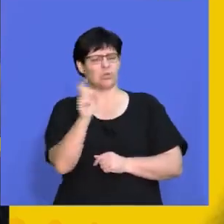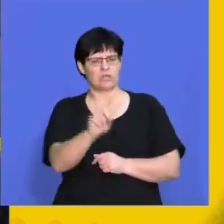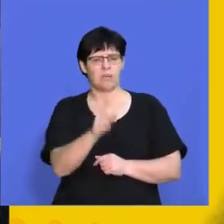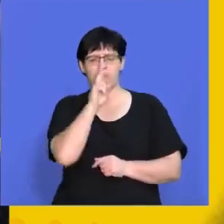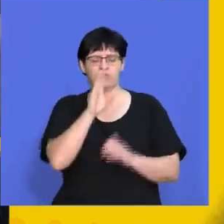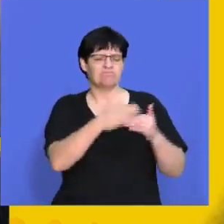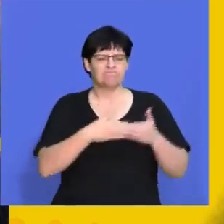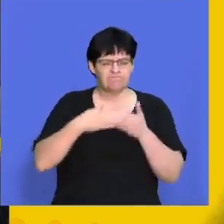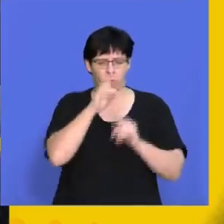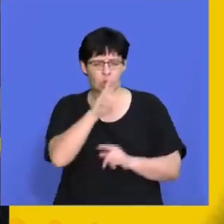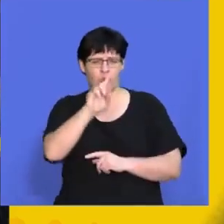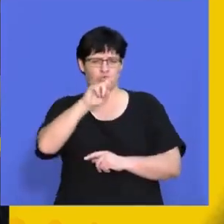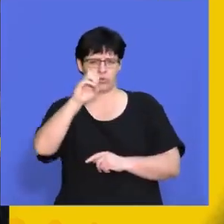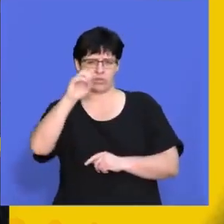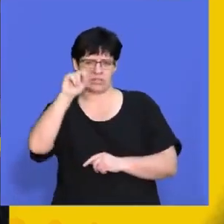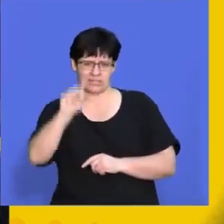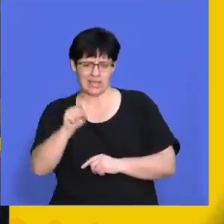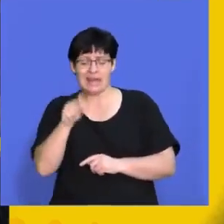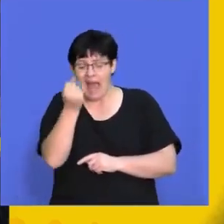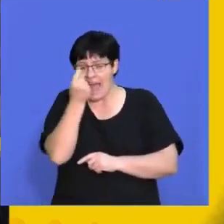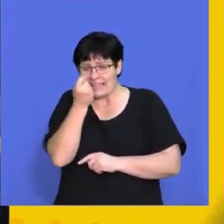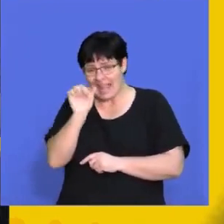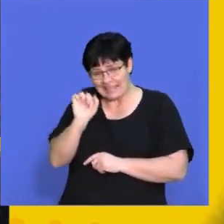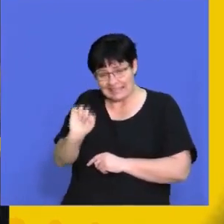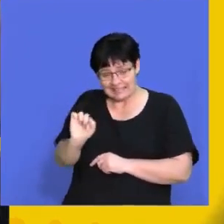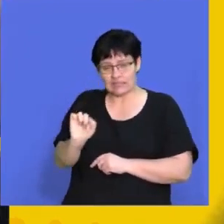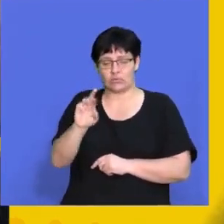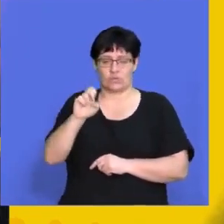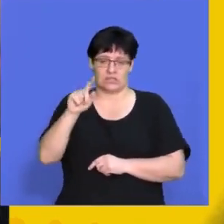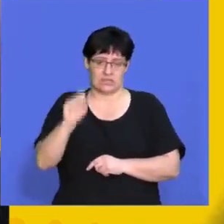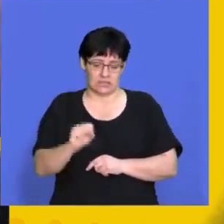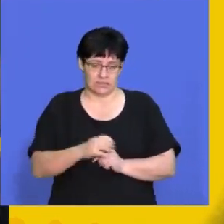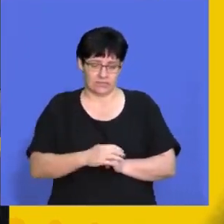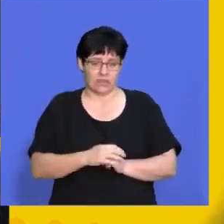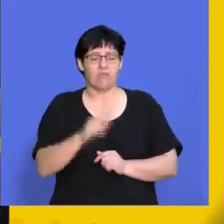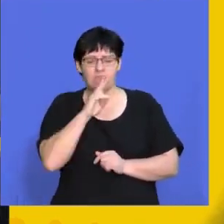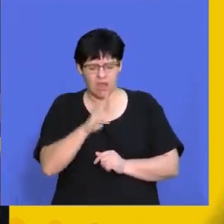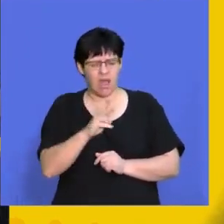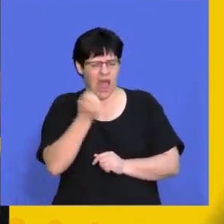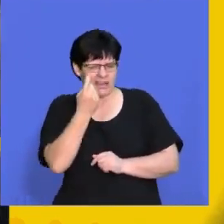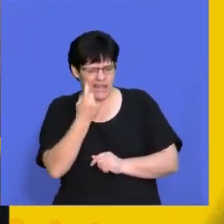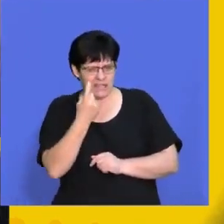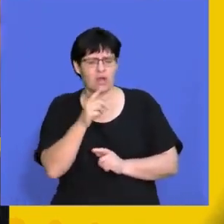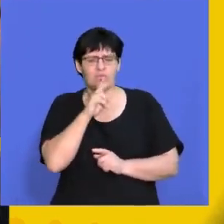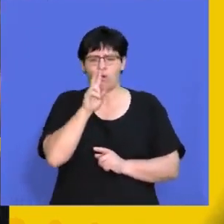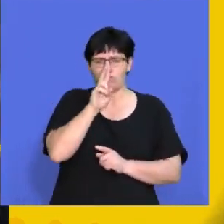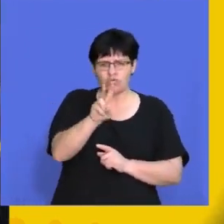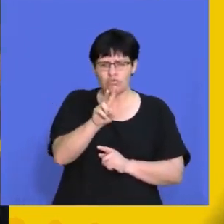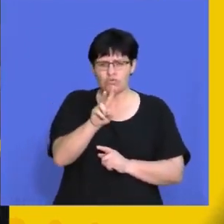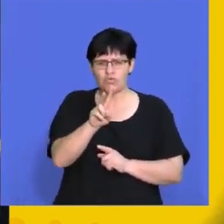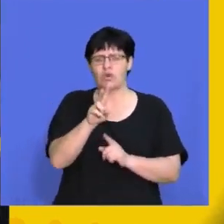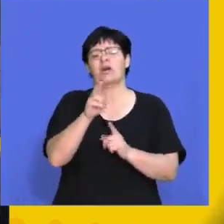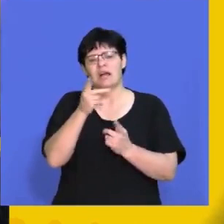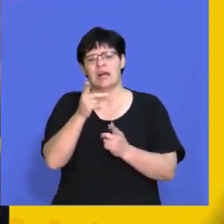to look carefully at the roots and to understand the roots of this equation. Usually, we understand the roots by looking at the